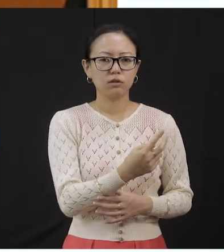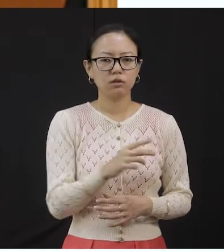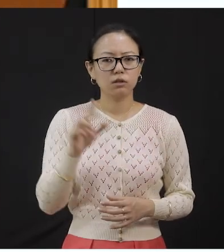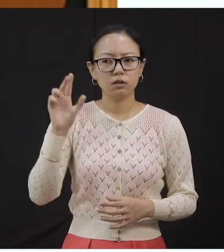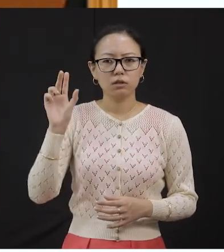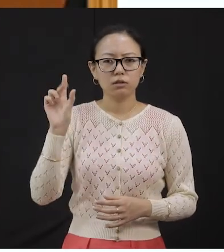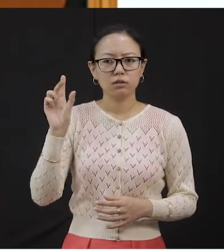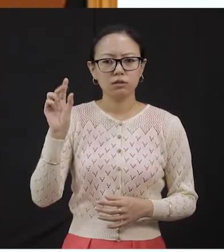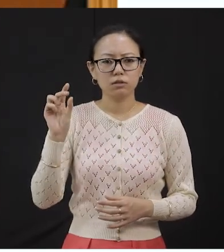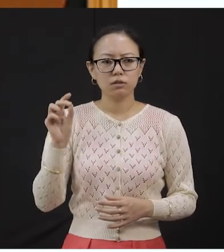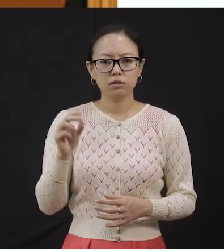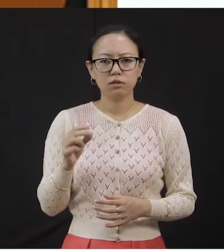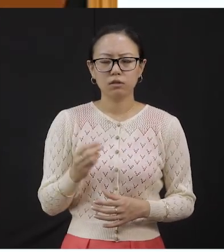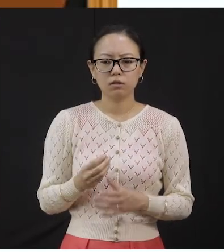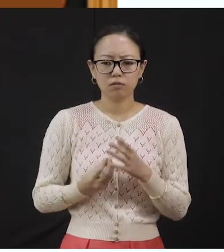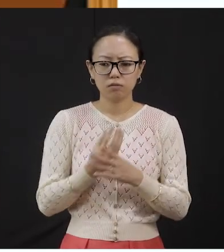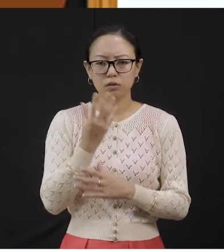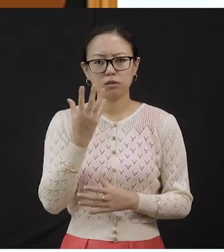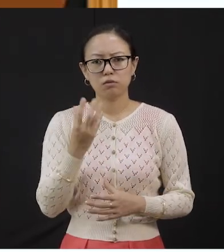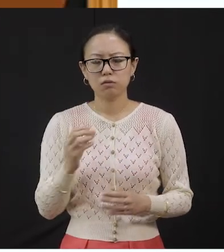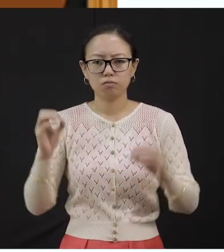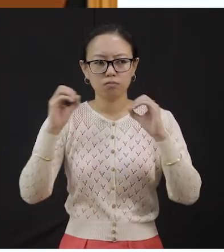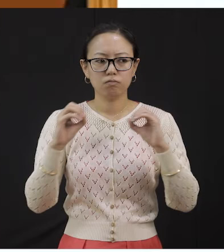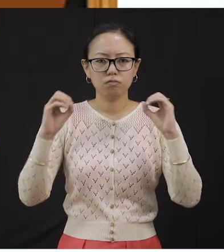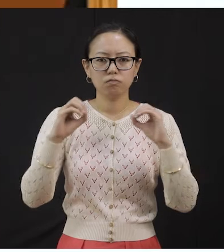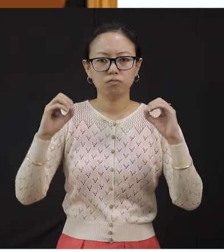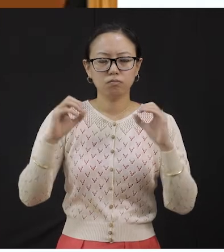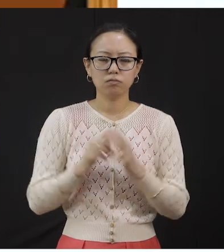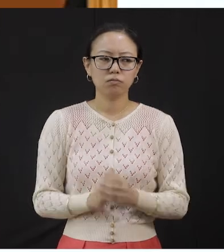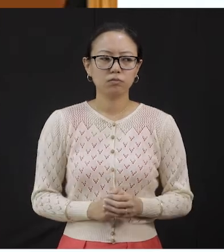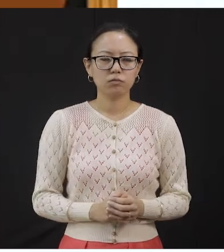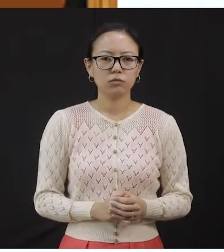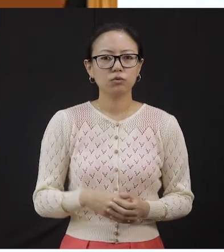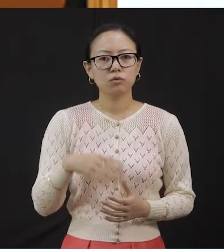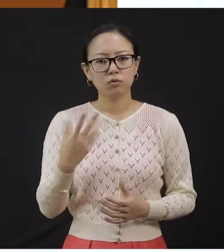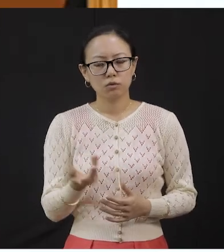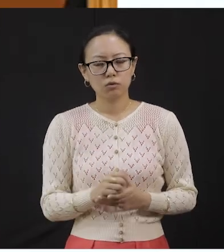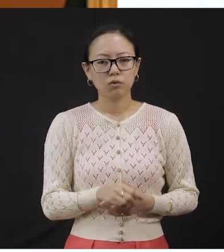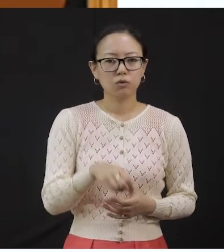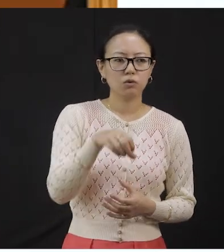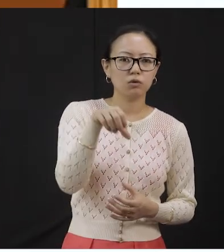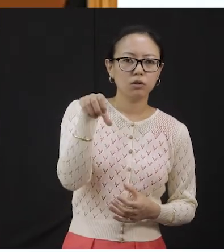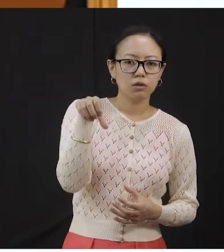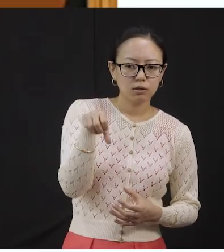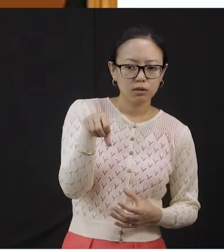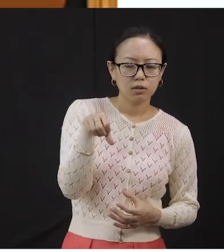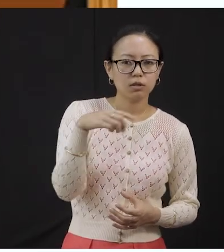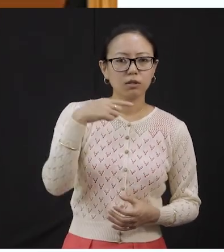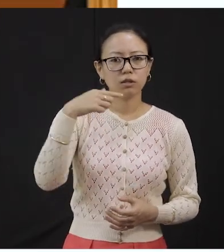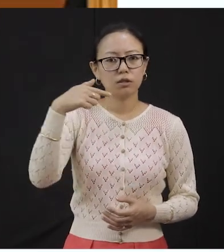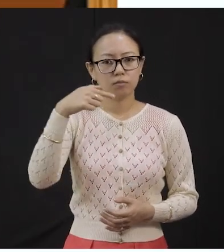here is nothing. That means 0. Yes, here is nothing. Then we get how